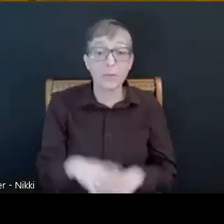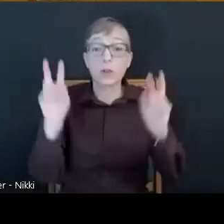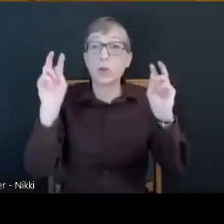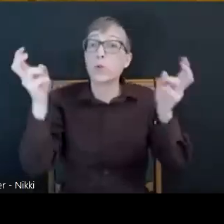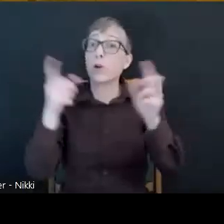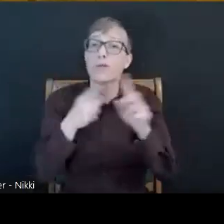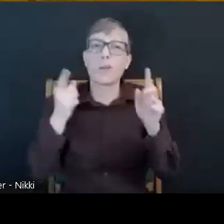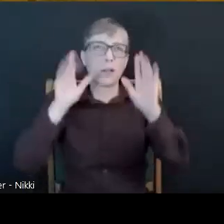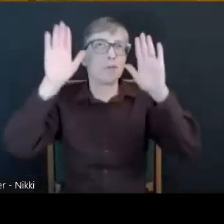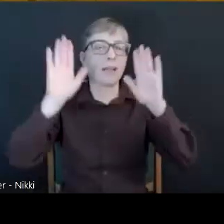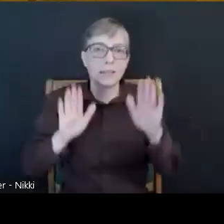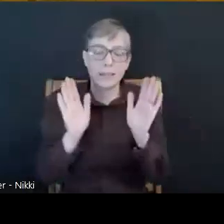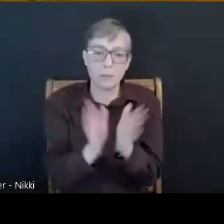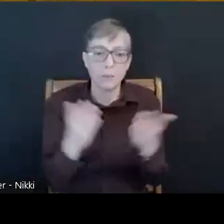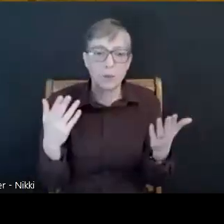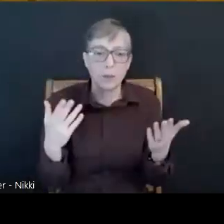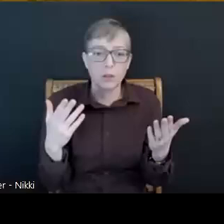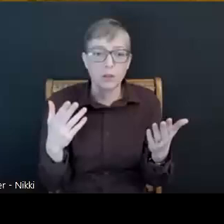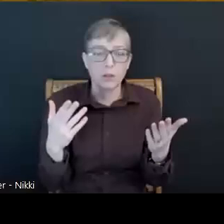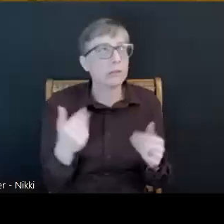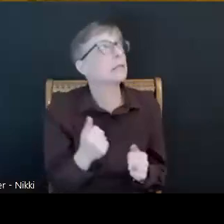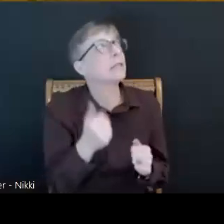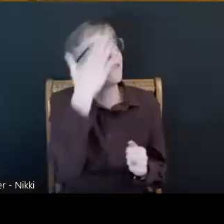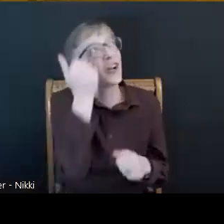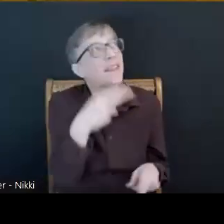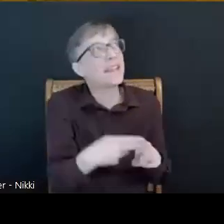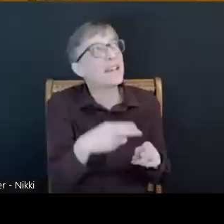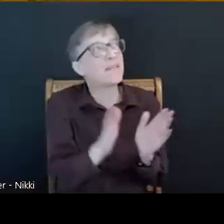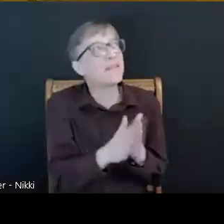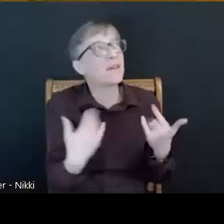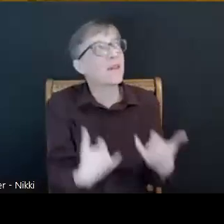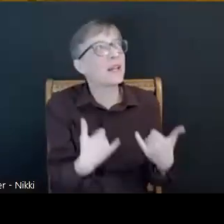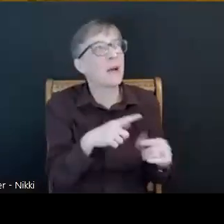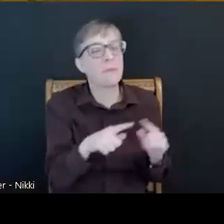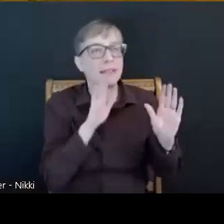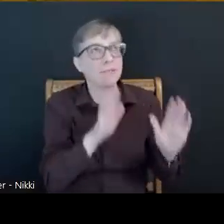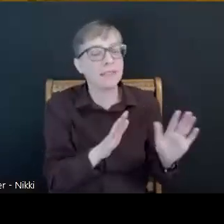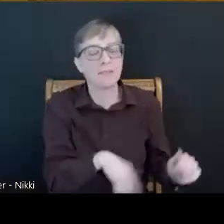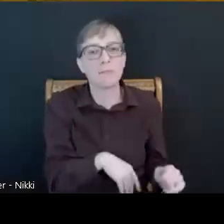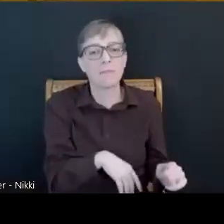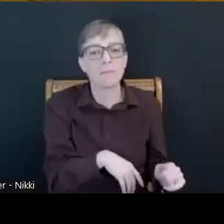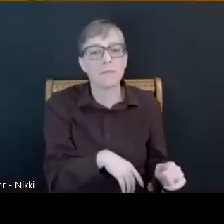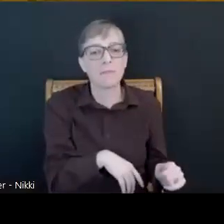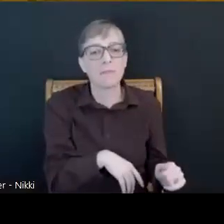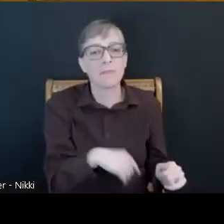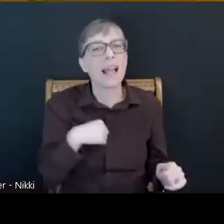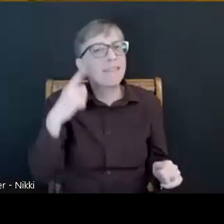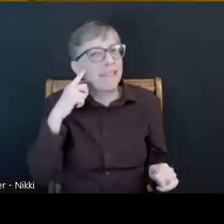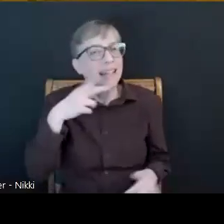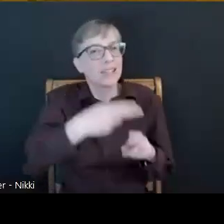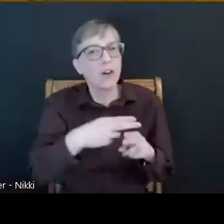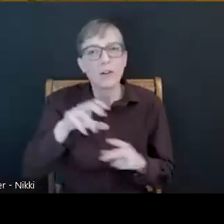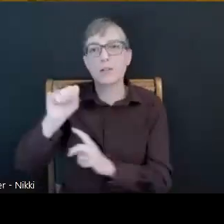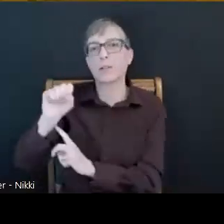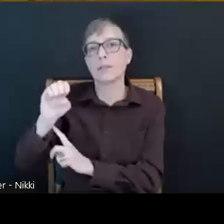called, well, I can't remember the name right now, but a really excellent book from 2000, I think it was called Self-Esteem and Adjusting